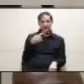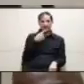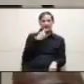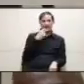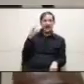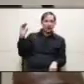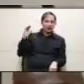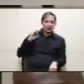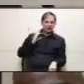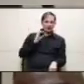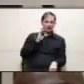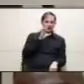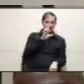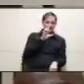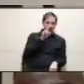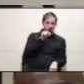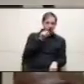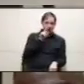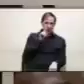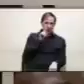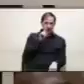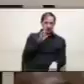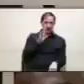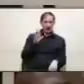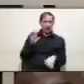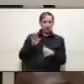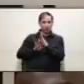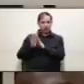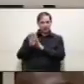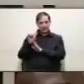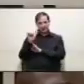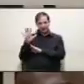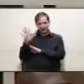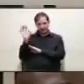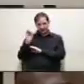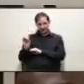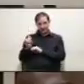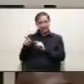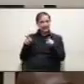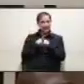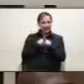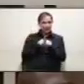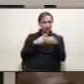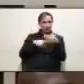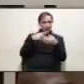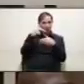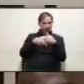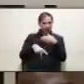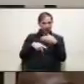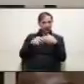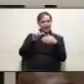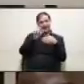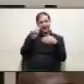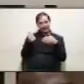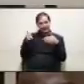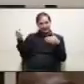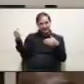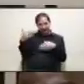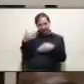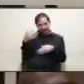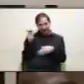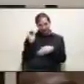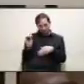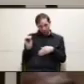something million. The progress is 65%. They bring the same project on the following slide after that. They say there's an allocation